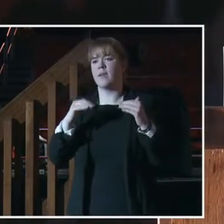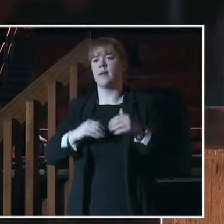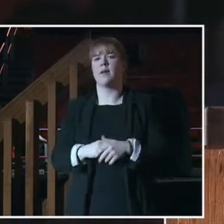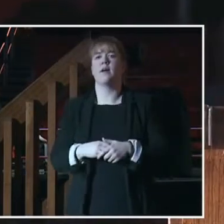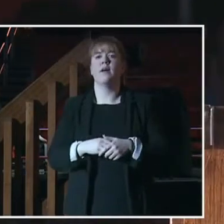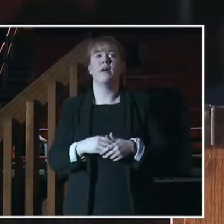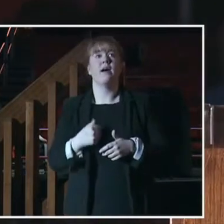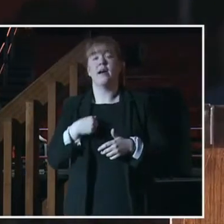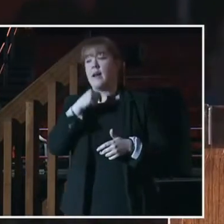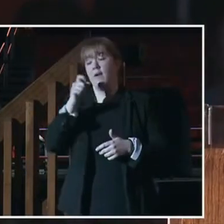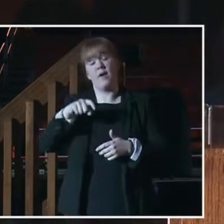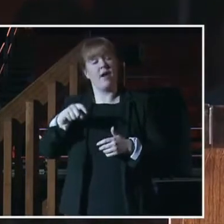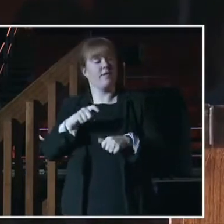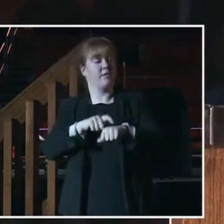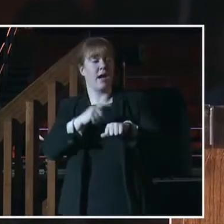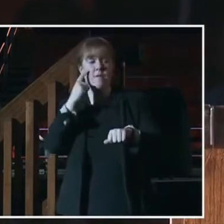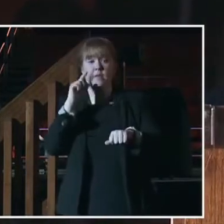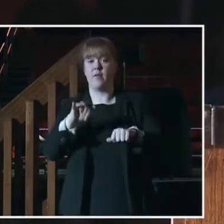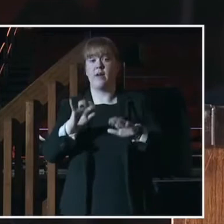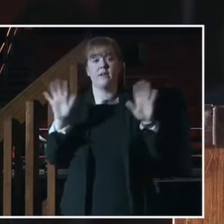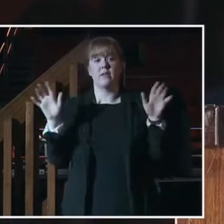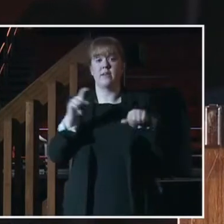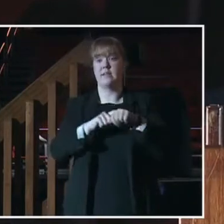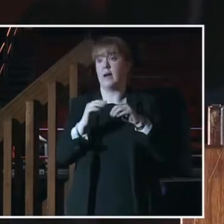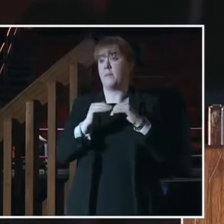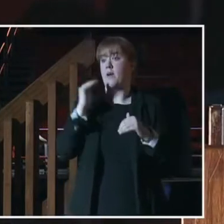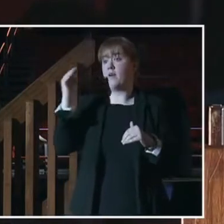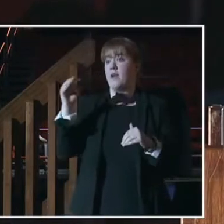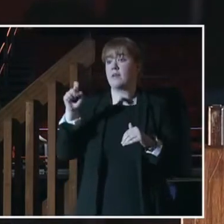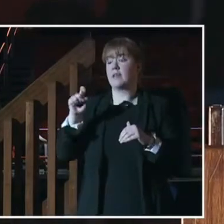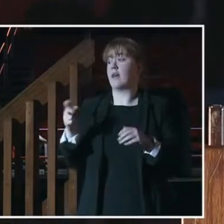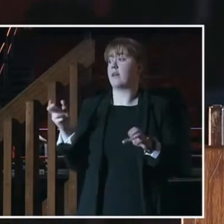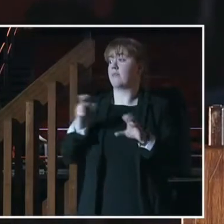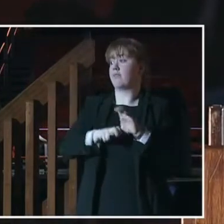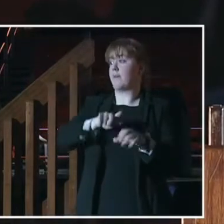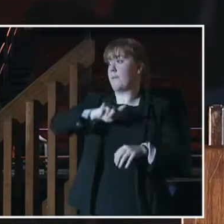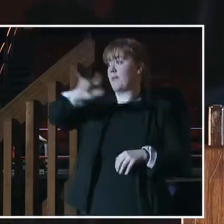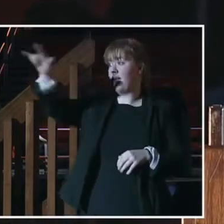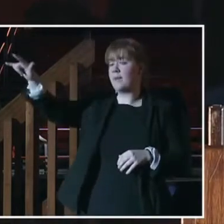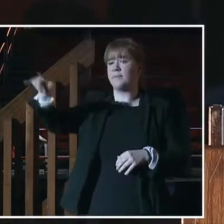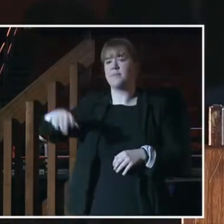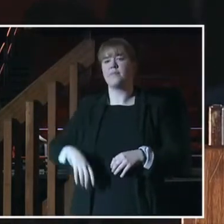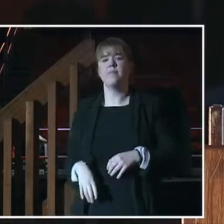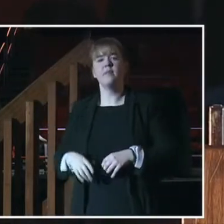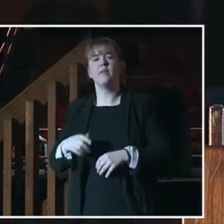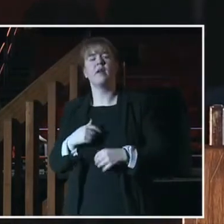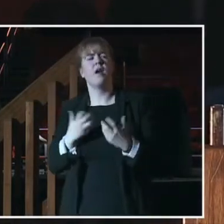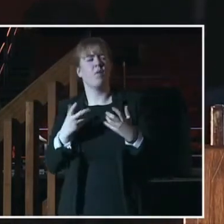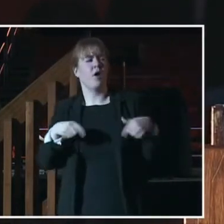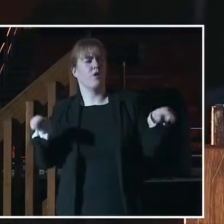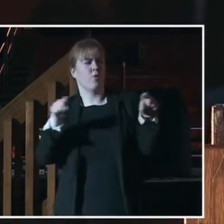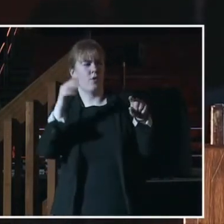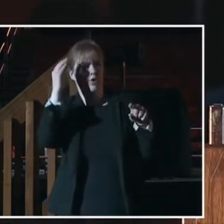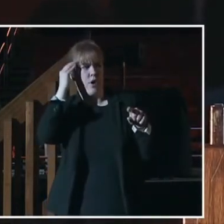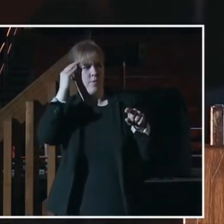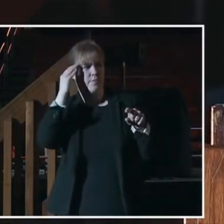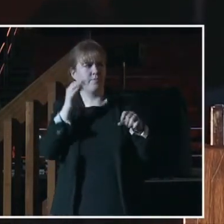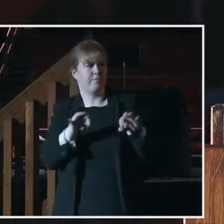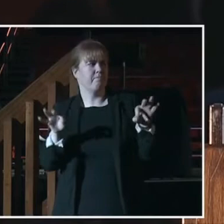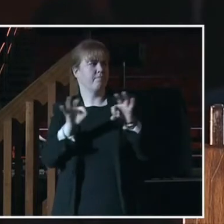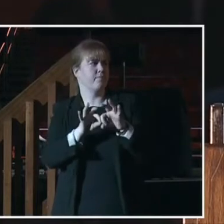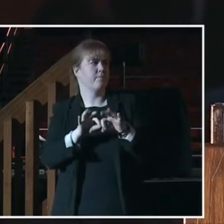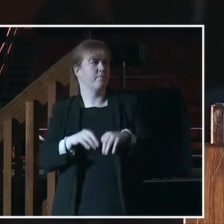And I don't have time for that because I'm over time, because I got to catch this plane. But here's the thing that I want you all to know.